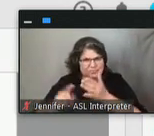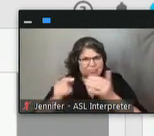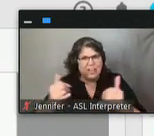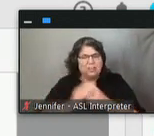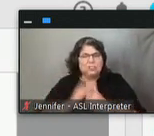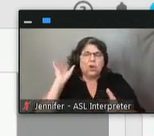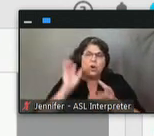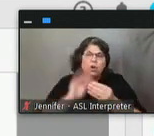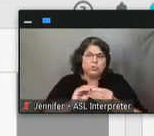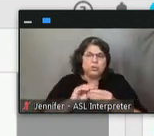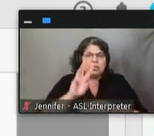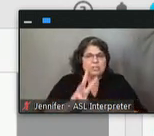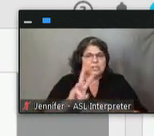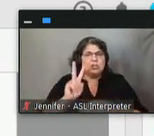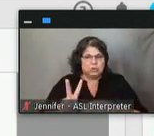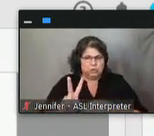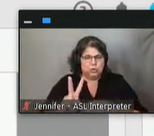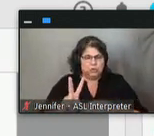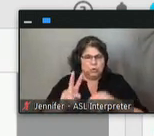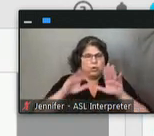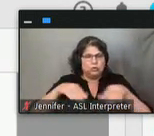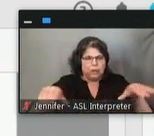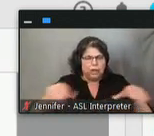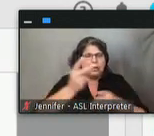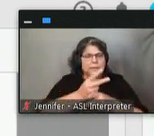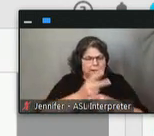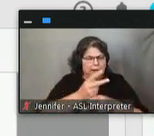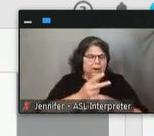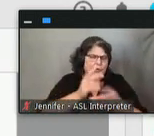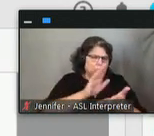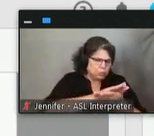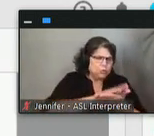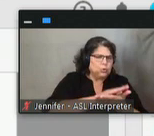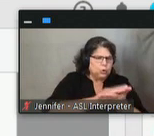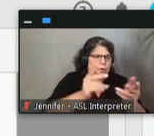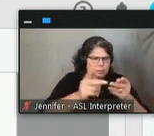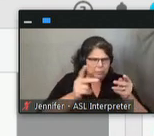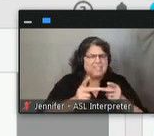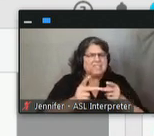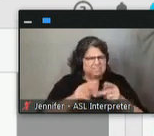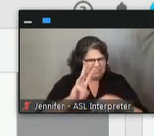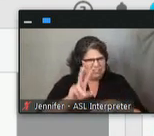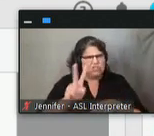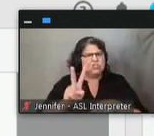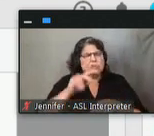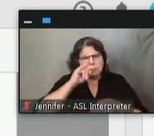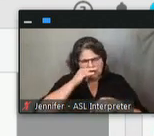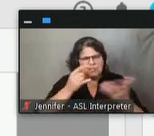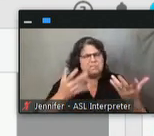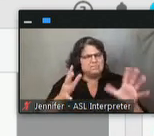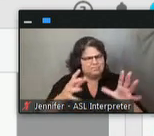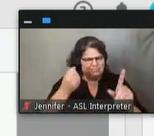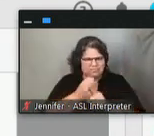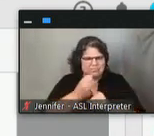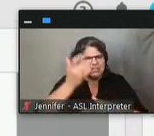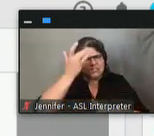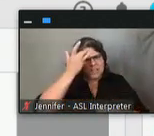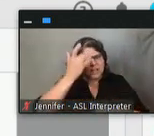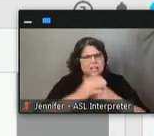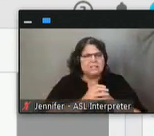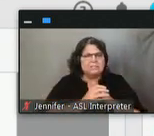62 cases in child care settings or in schools that provide daycare, even though